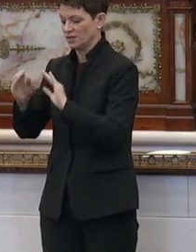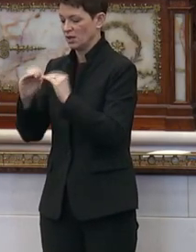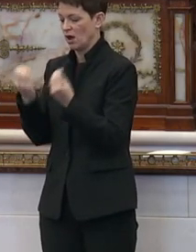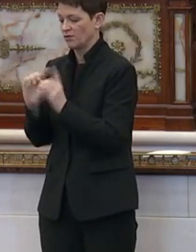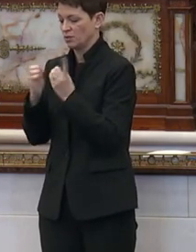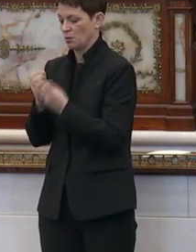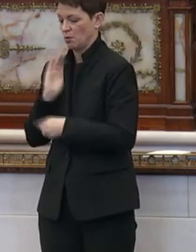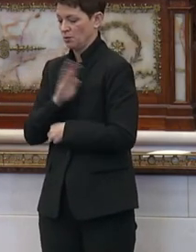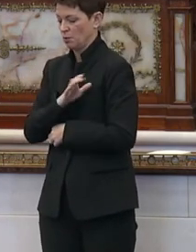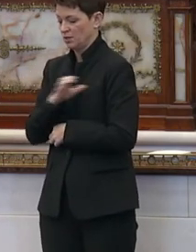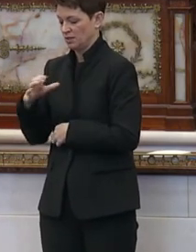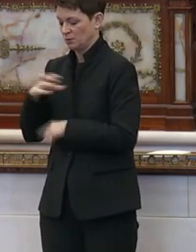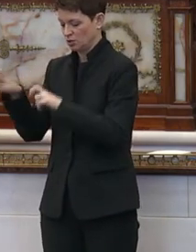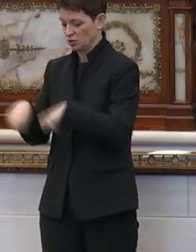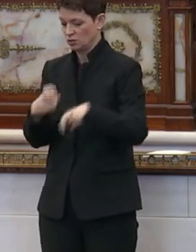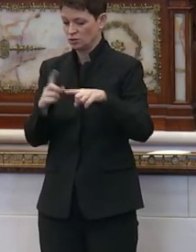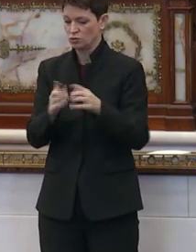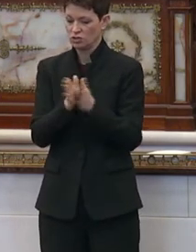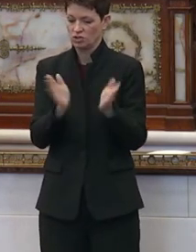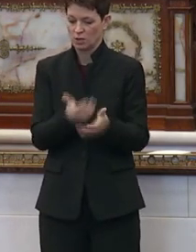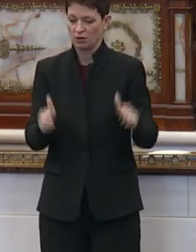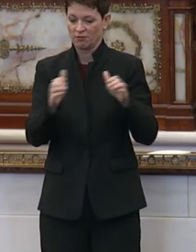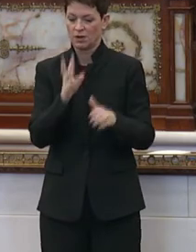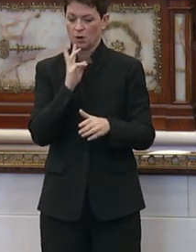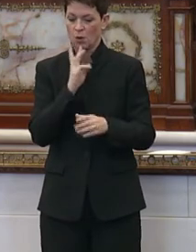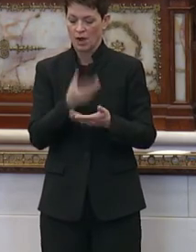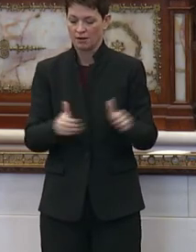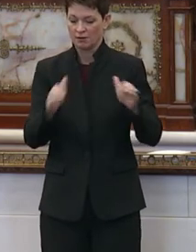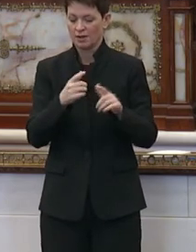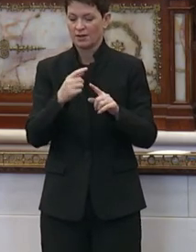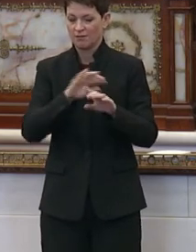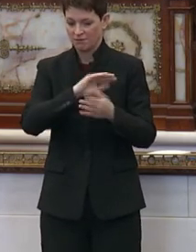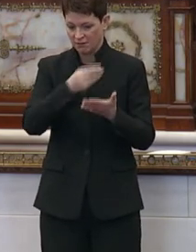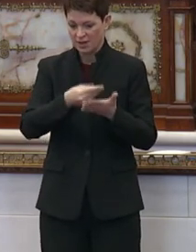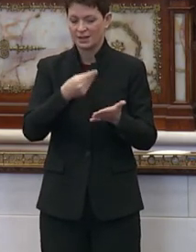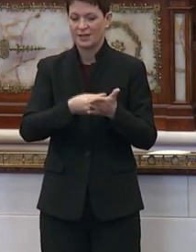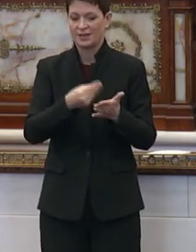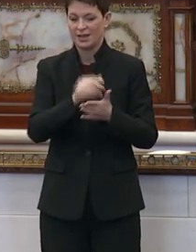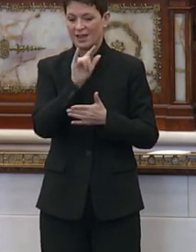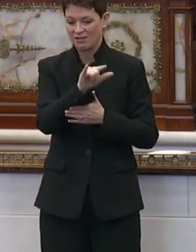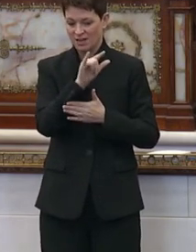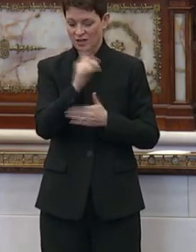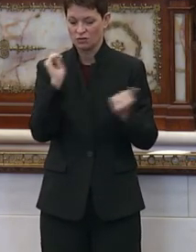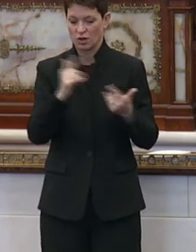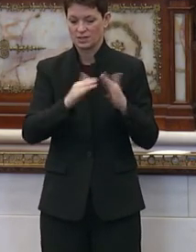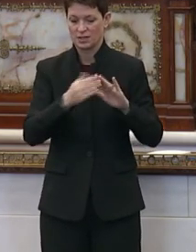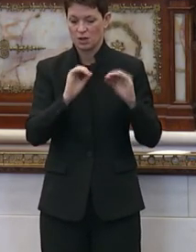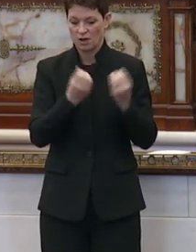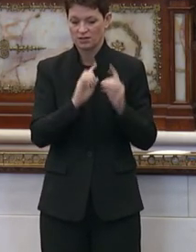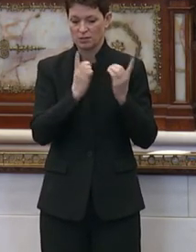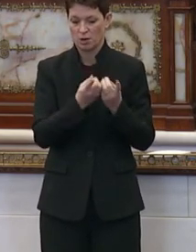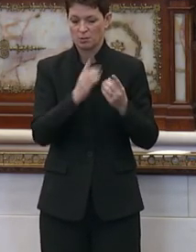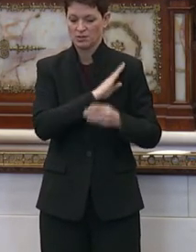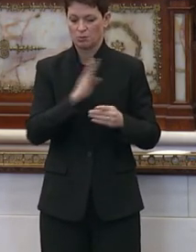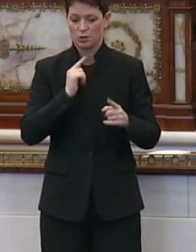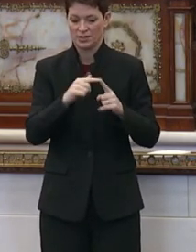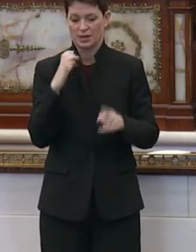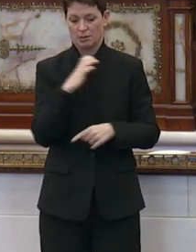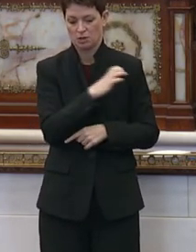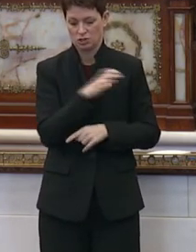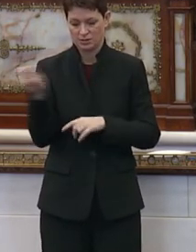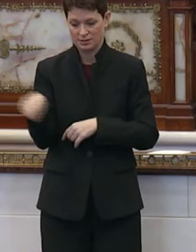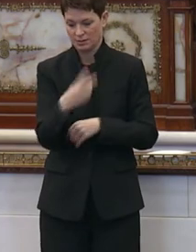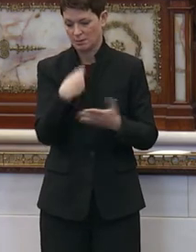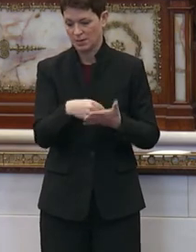department boards, and commissions, to the General Fund, the Water Fund, and the Aviation Fund, certain all city offices, departments, boards, and